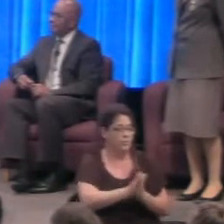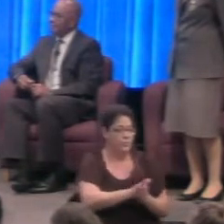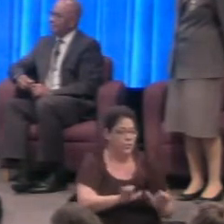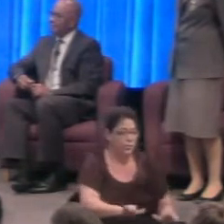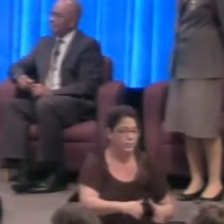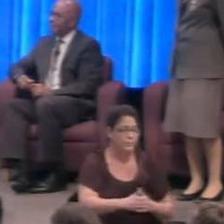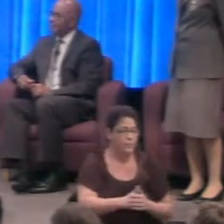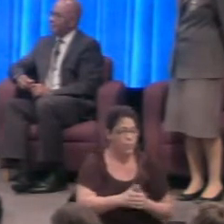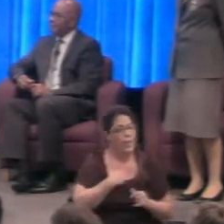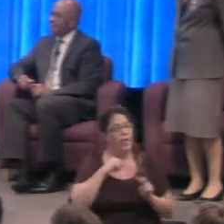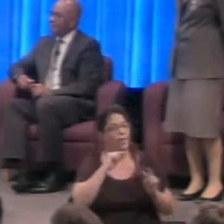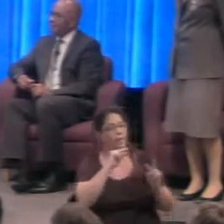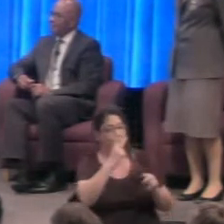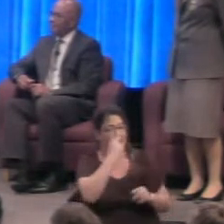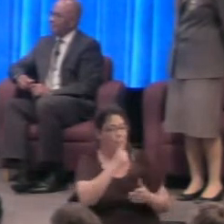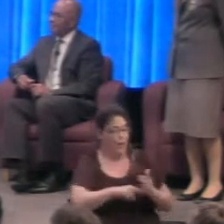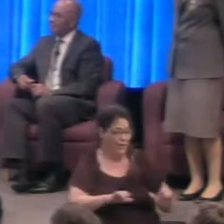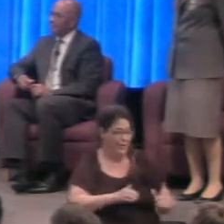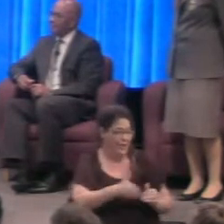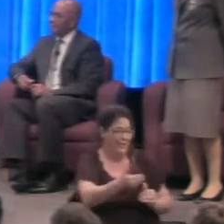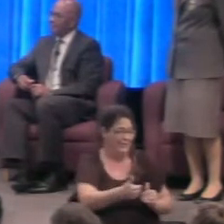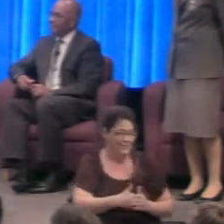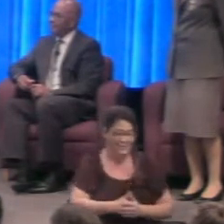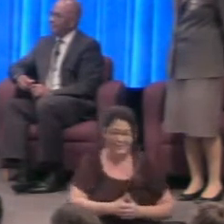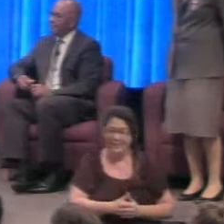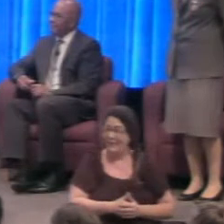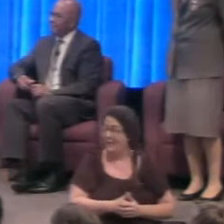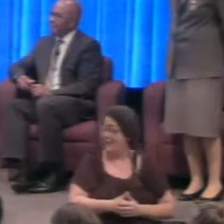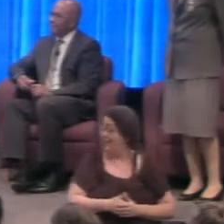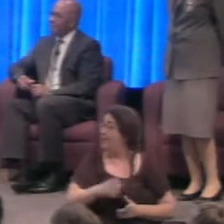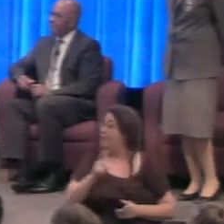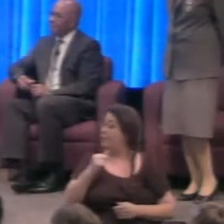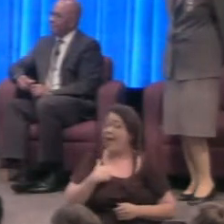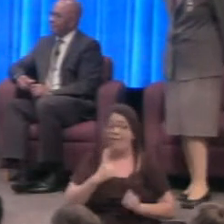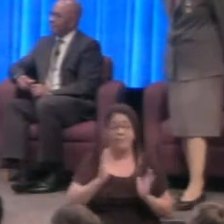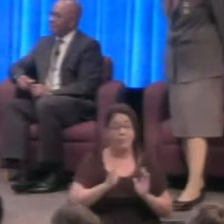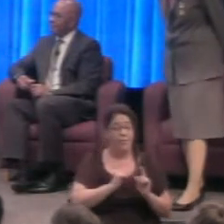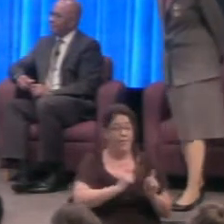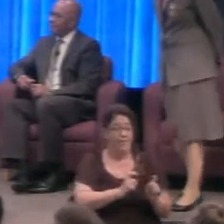are. In the meantime, I do have a memento.